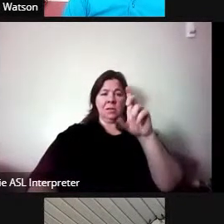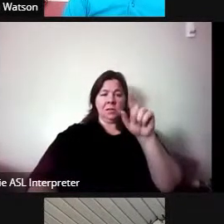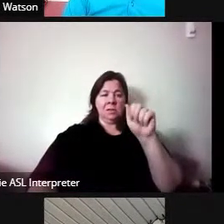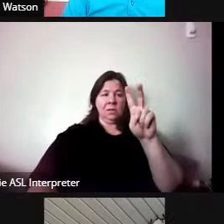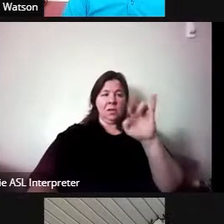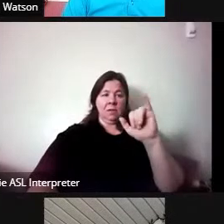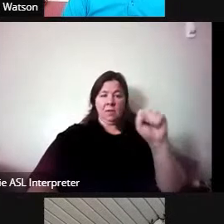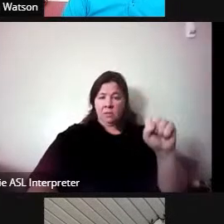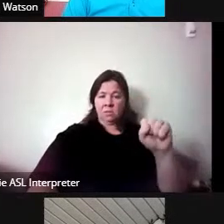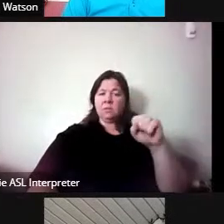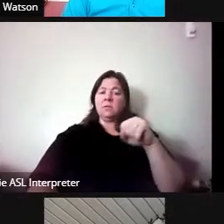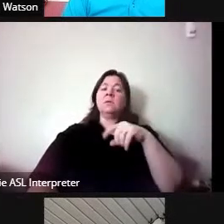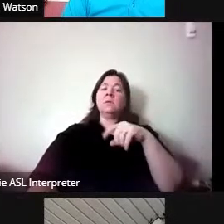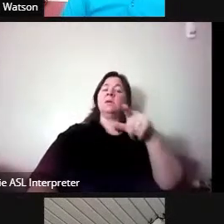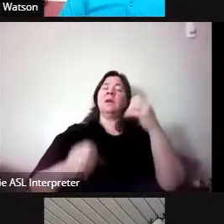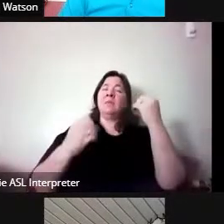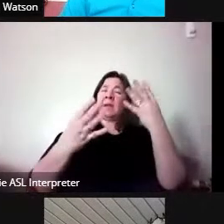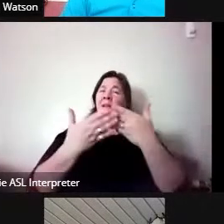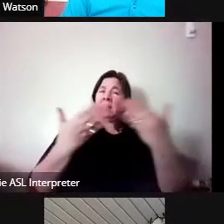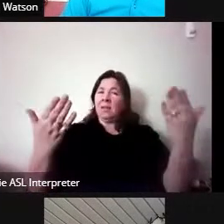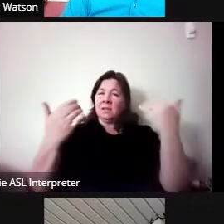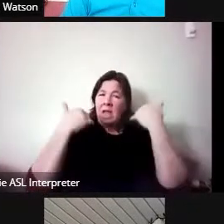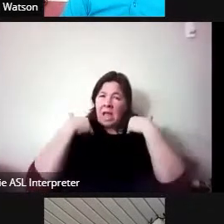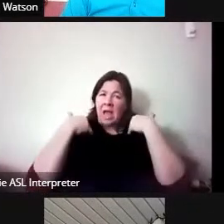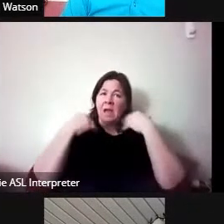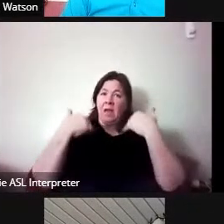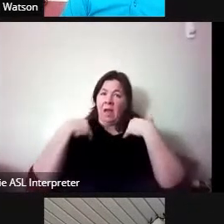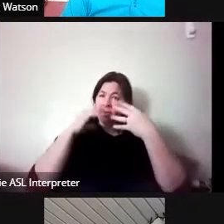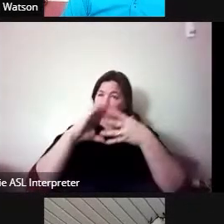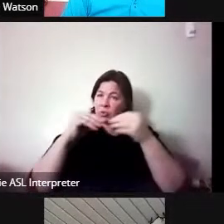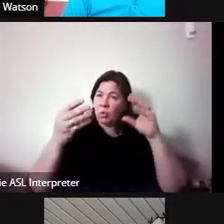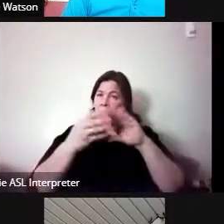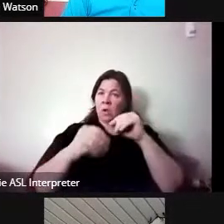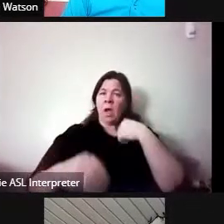that is out there, and if you do have a story,